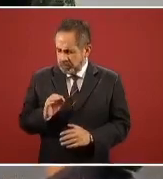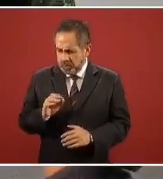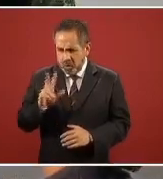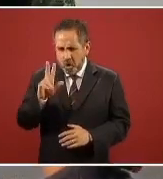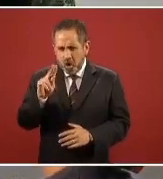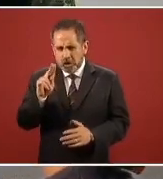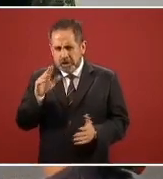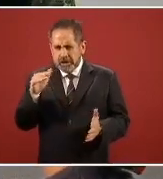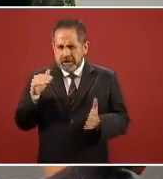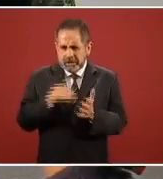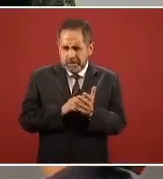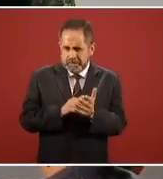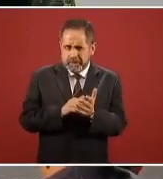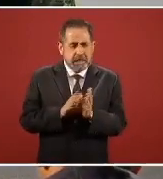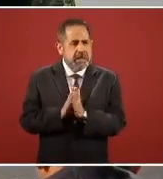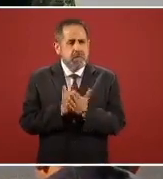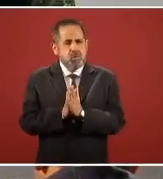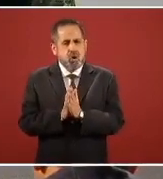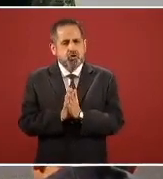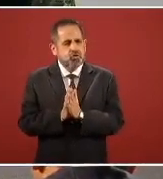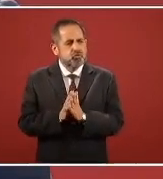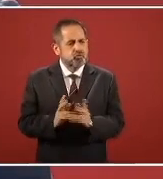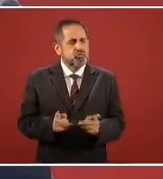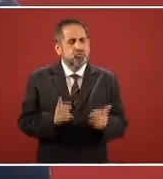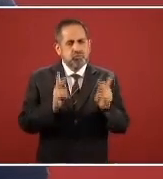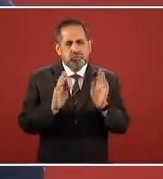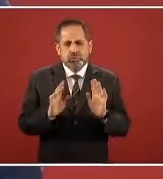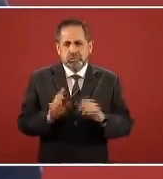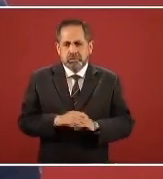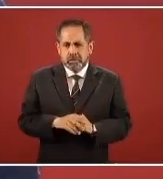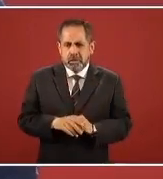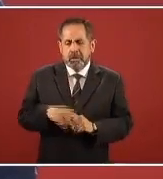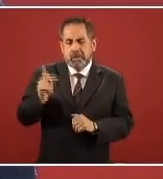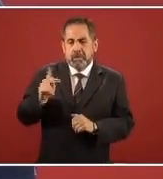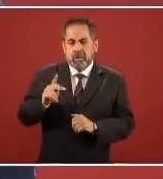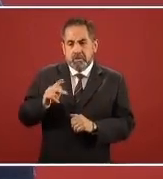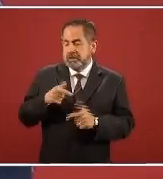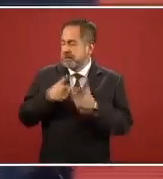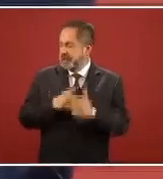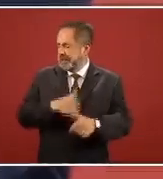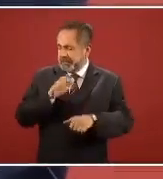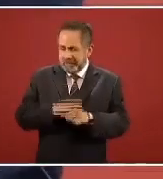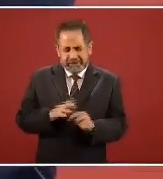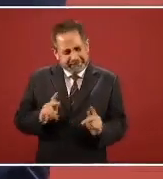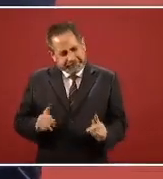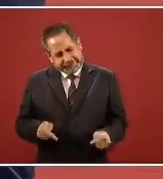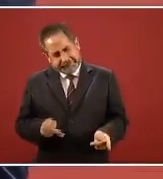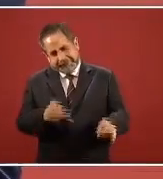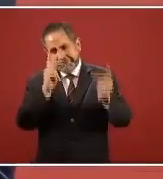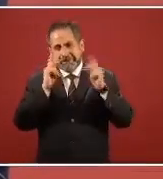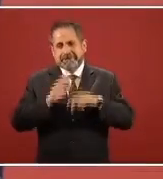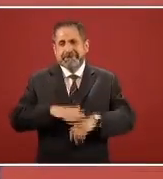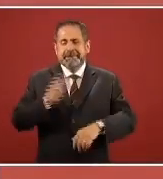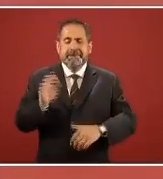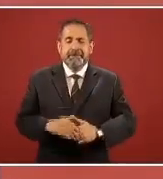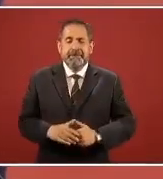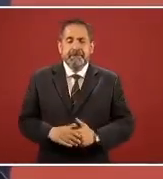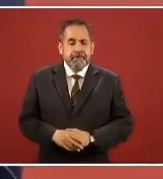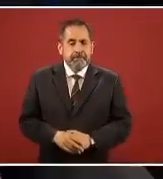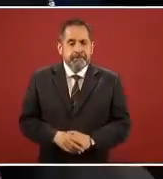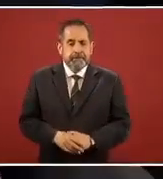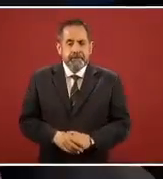80,000. About 80,000. Se van a seguir vendiendo. But they'll continue selling them.